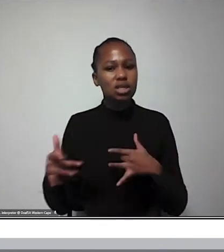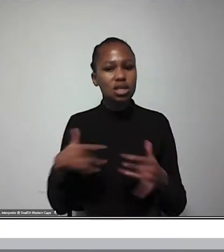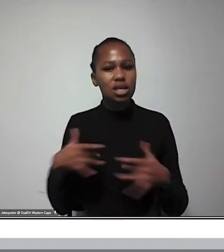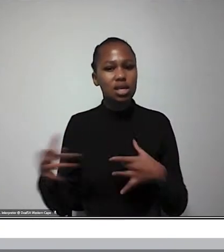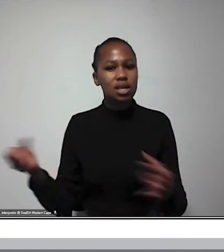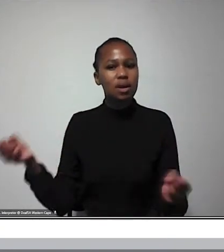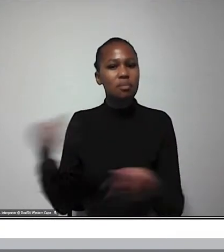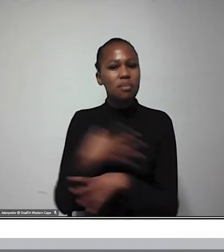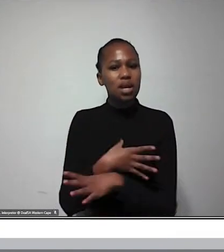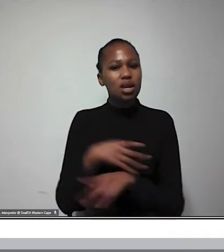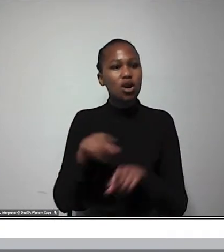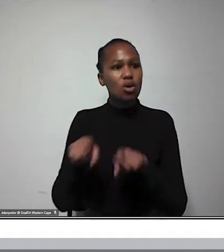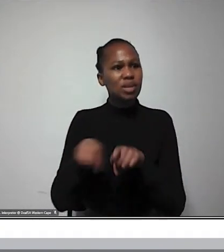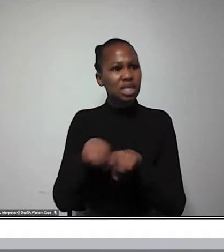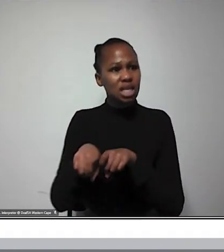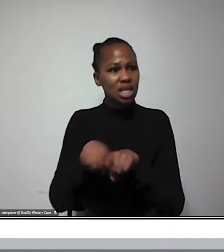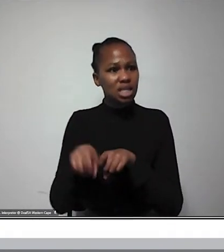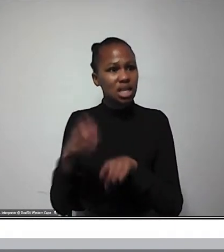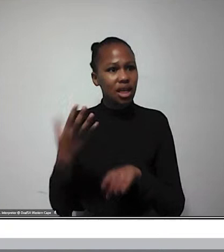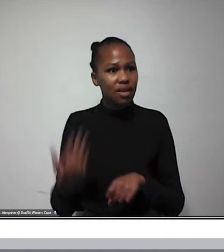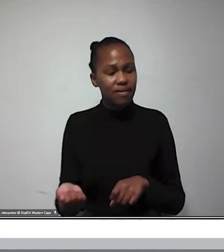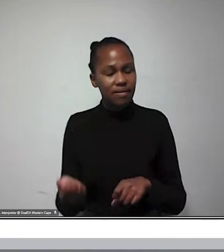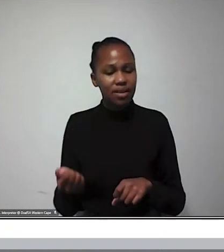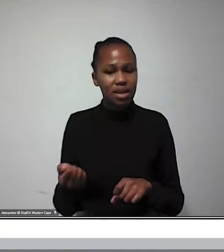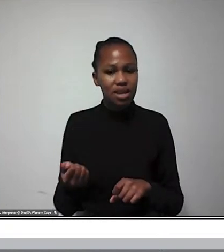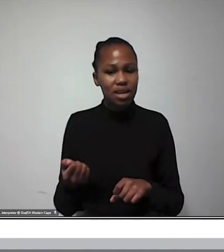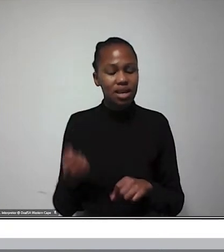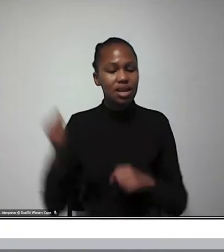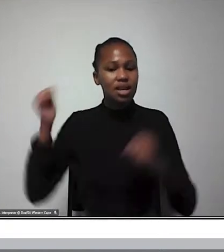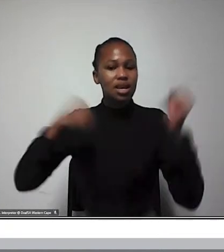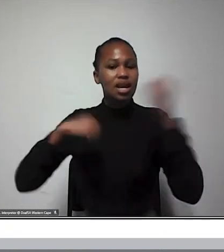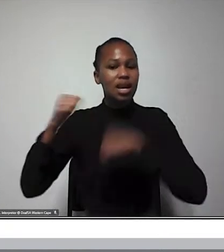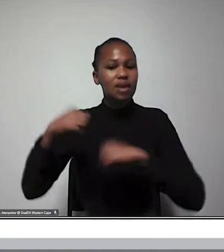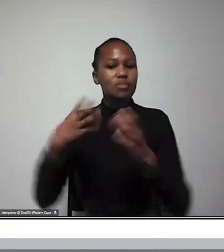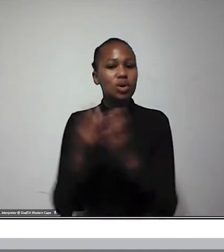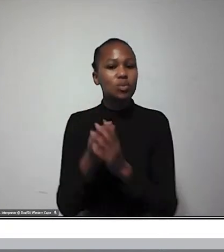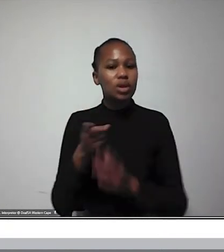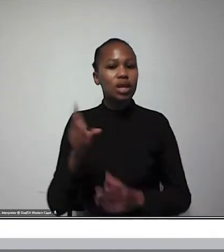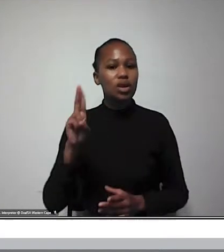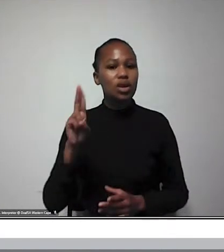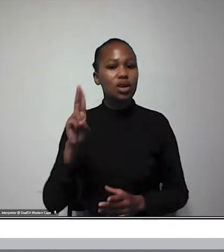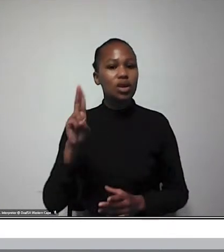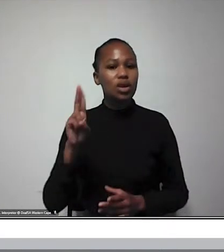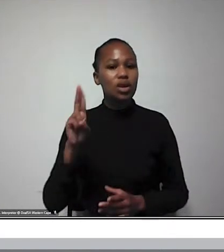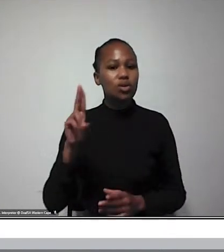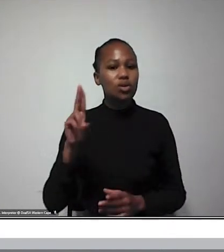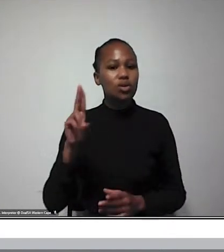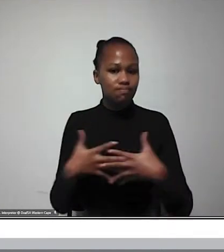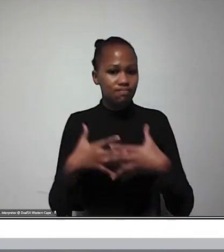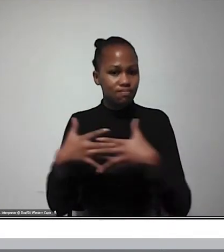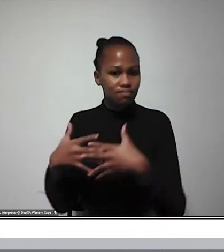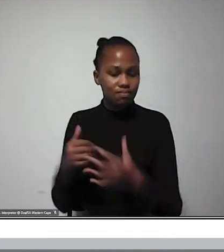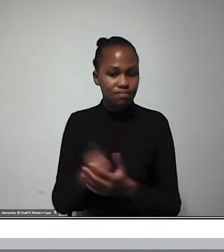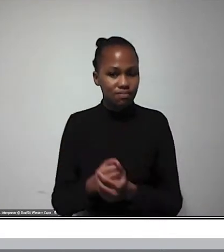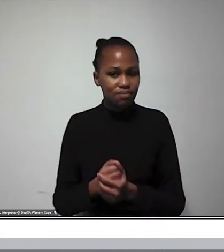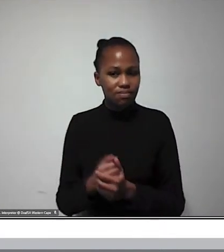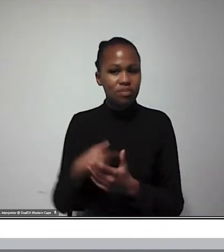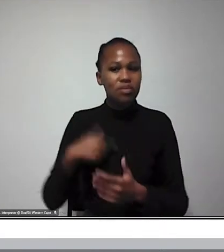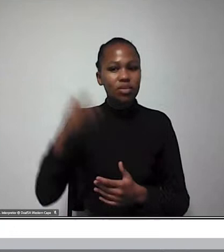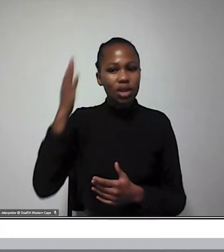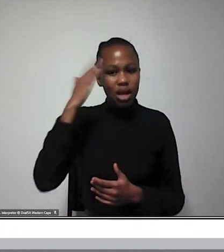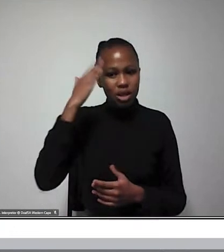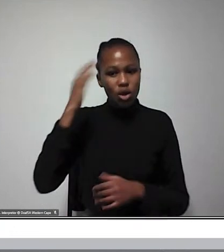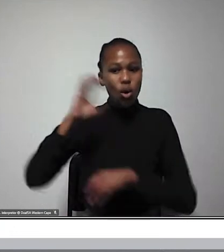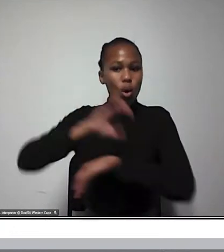competitors having free trade agreements with the US. Now, I know as a